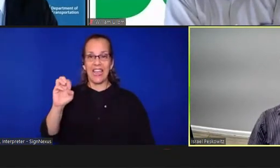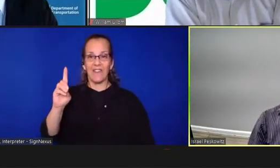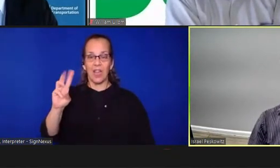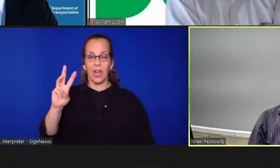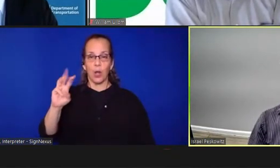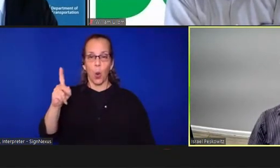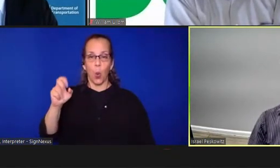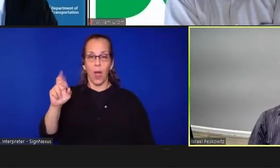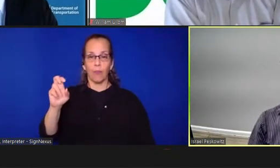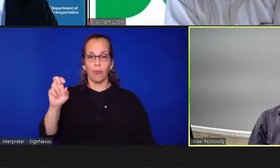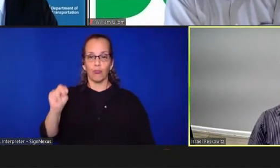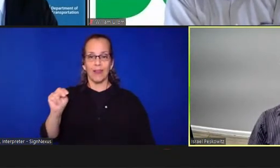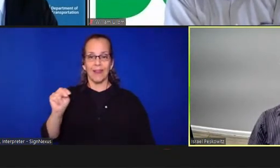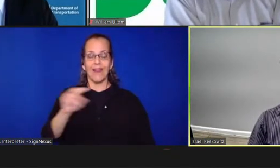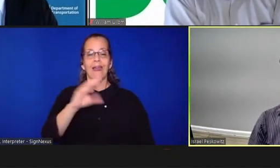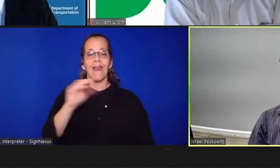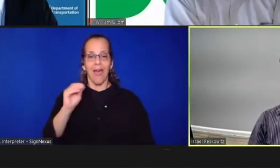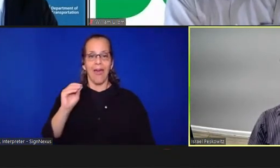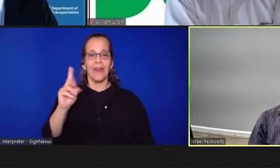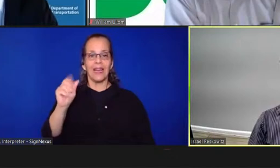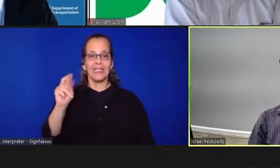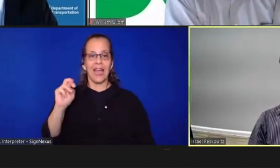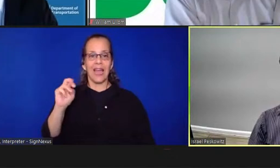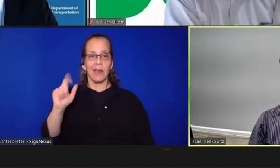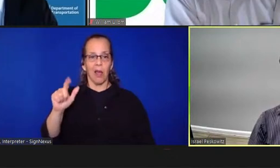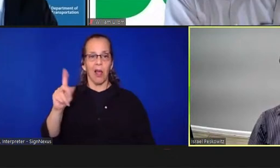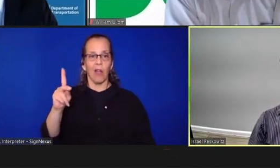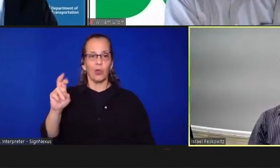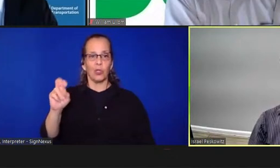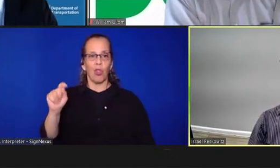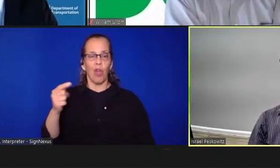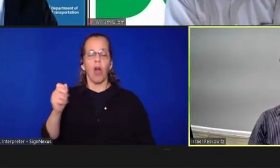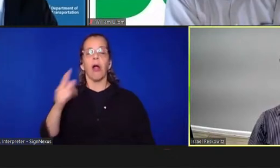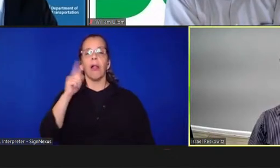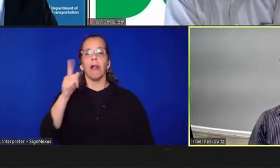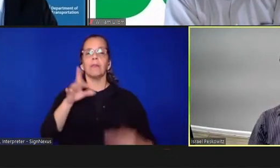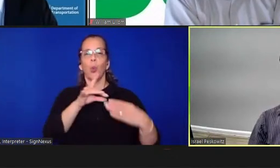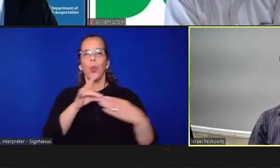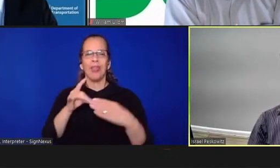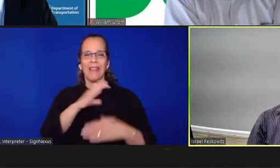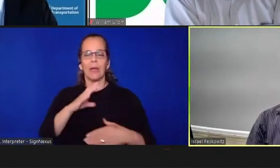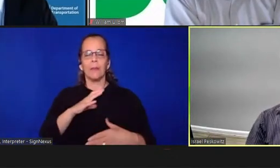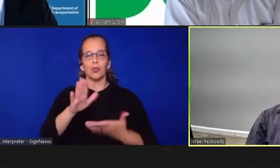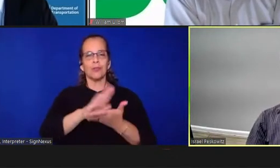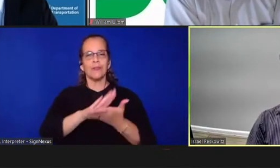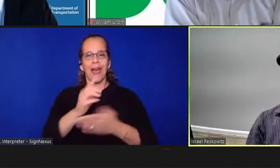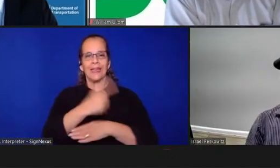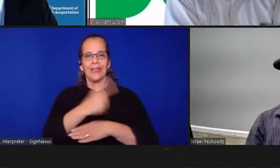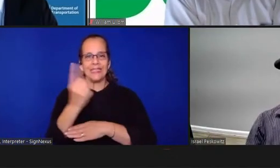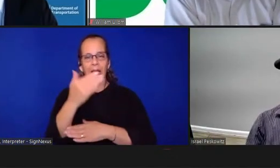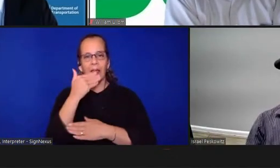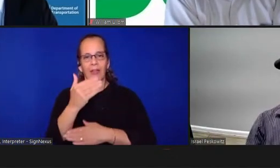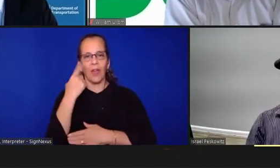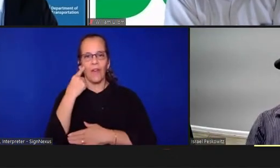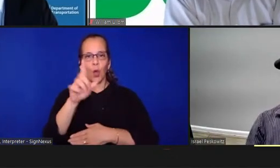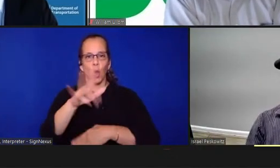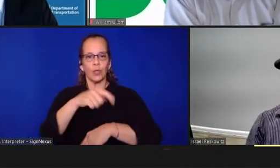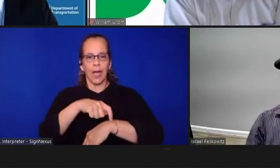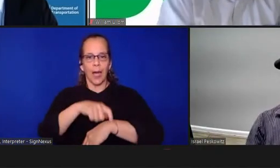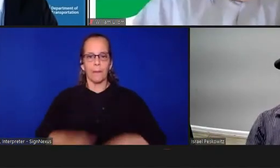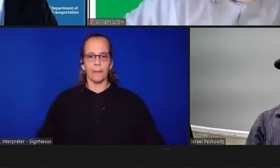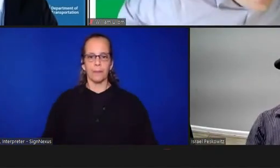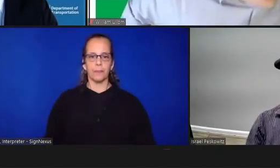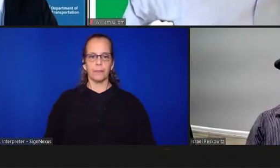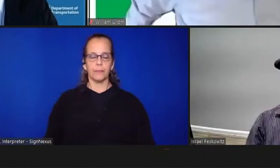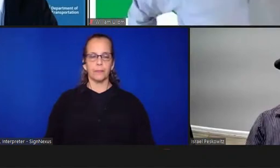leading the fight against commission congestion pricing thank you all for your time and have a nice day thank you